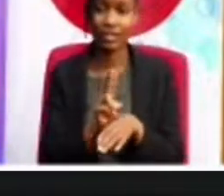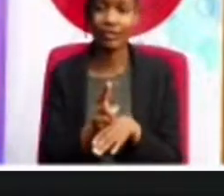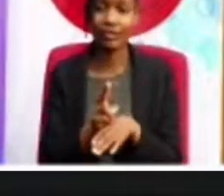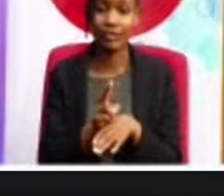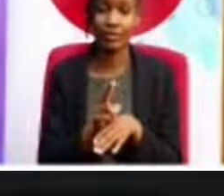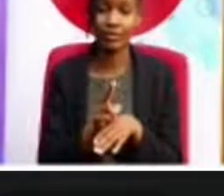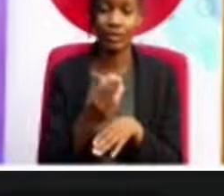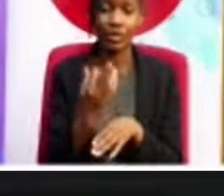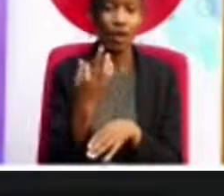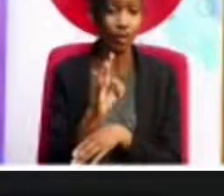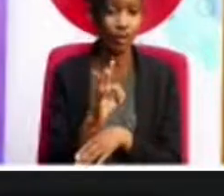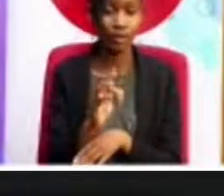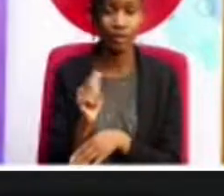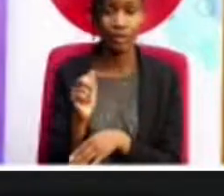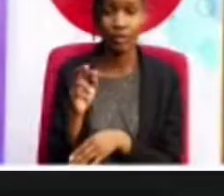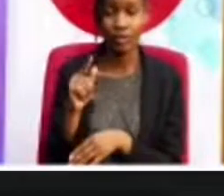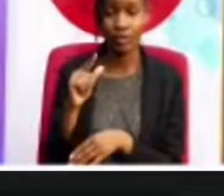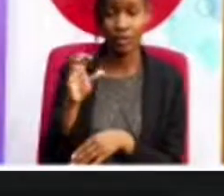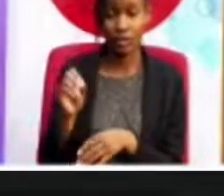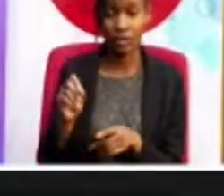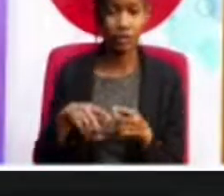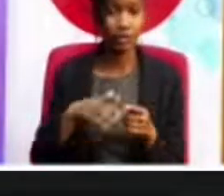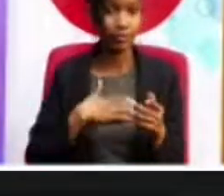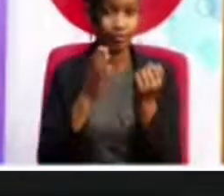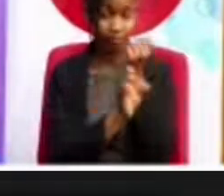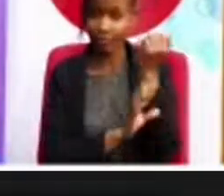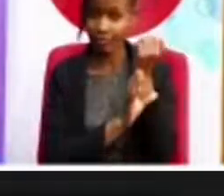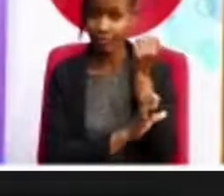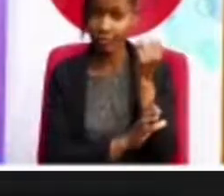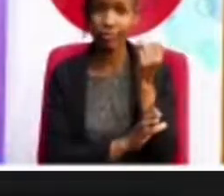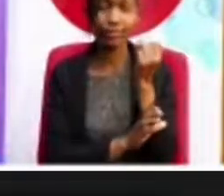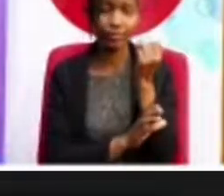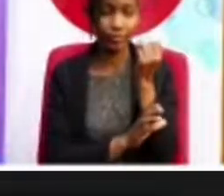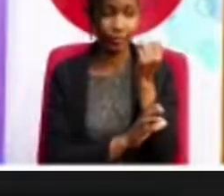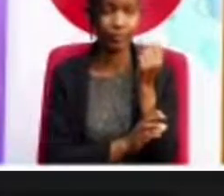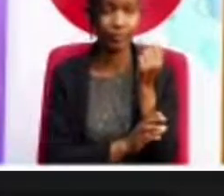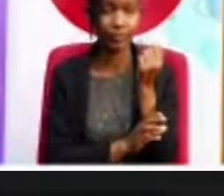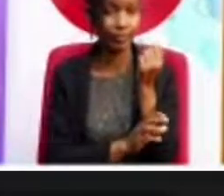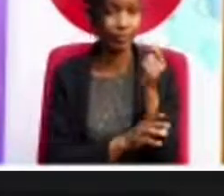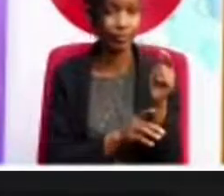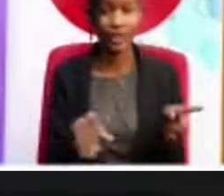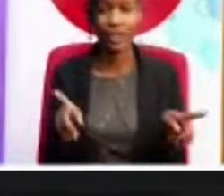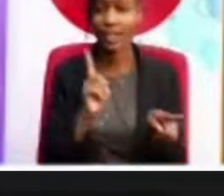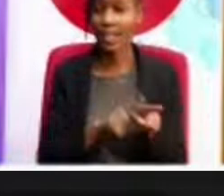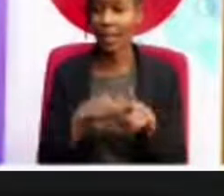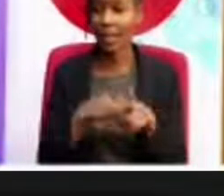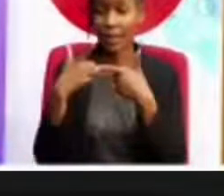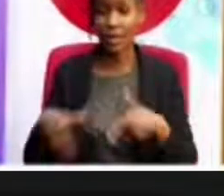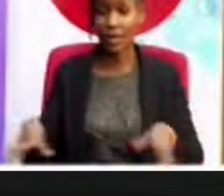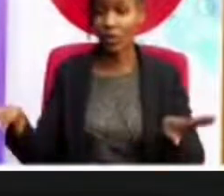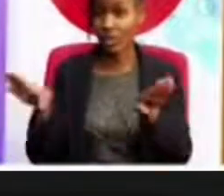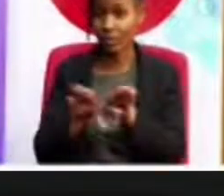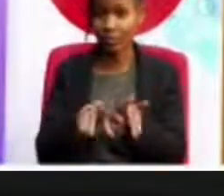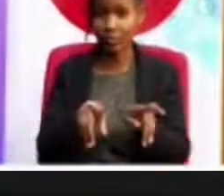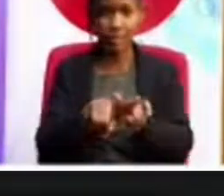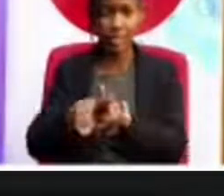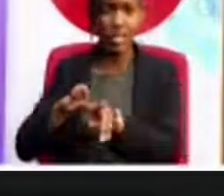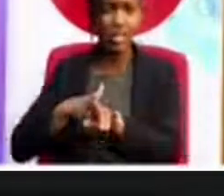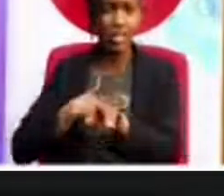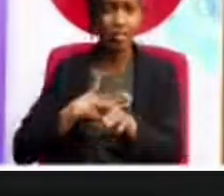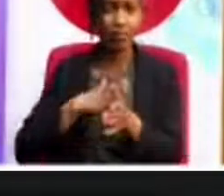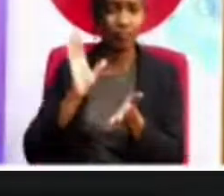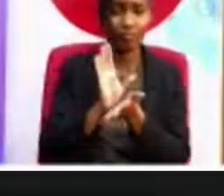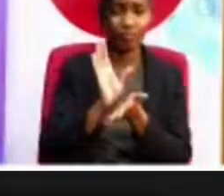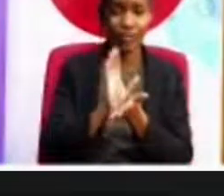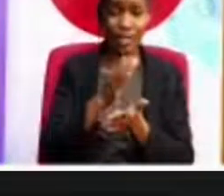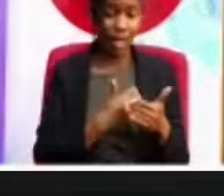for our countries, us that are landlocked, but also our central corridor neighbors,